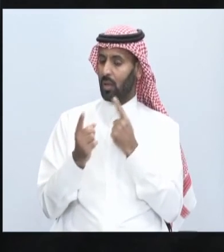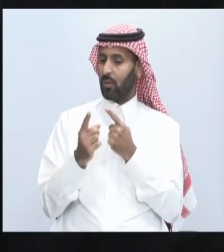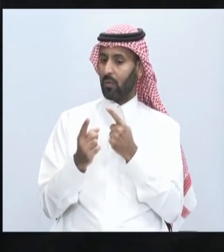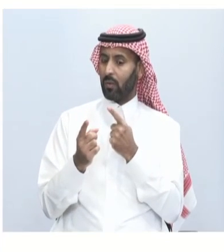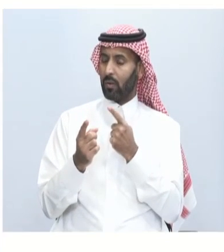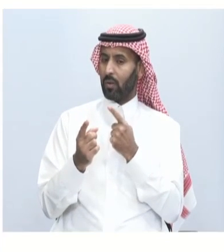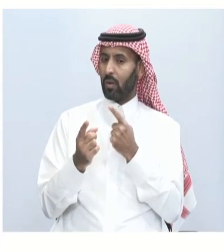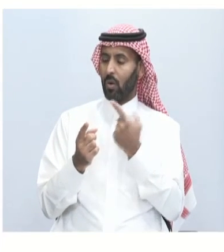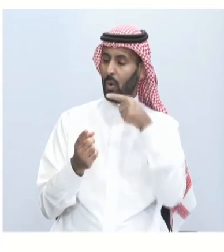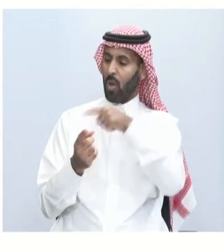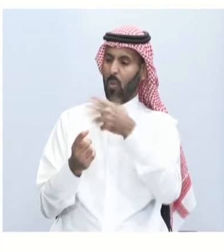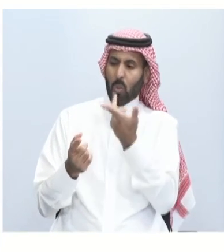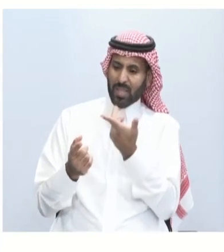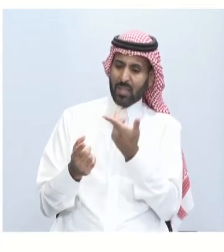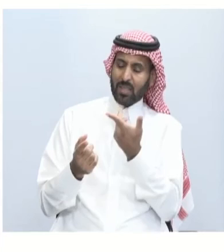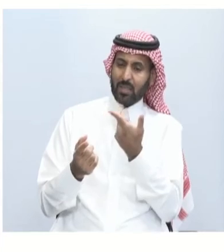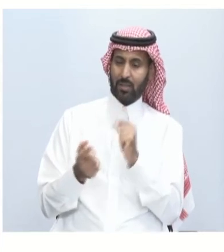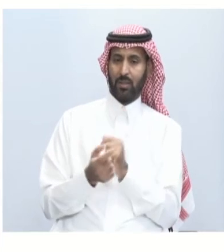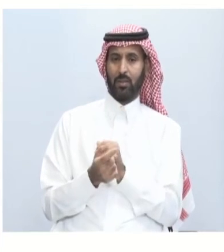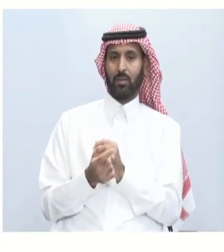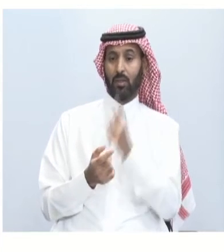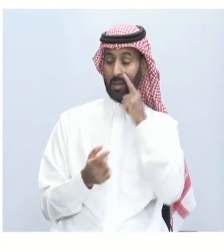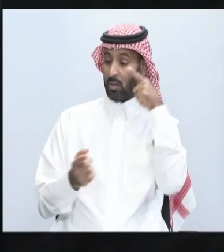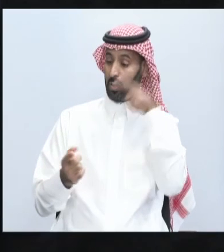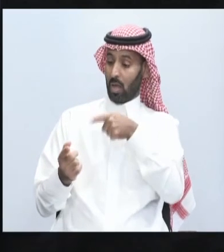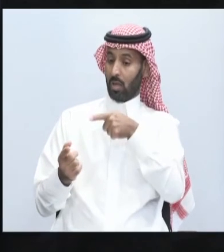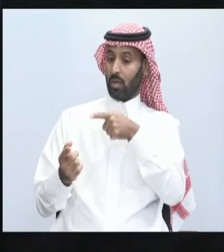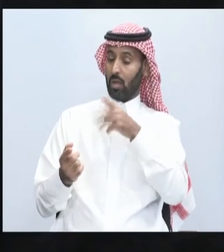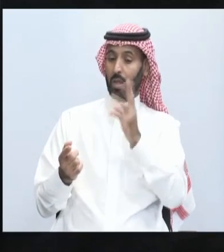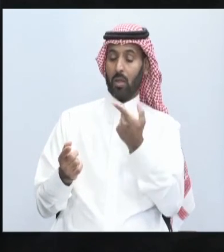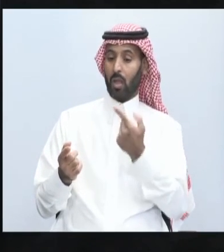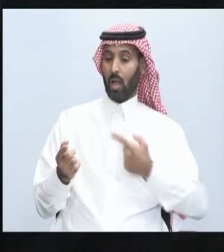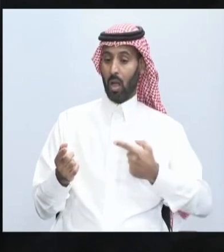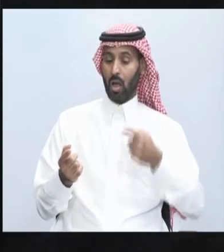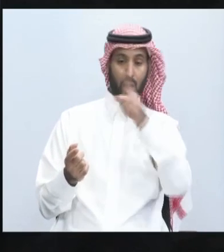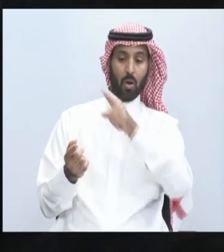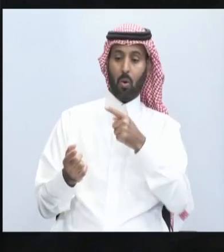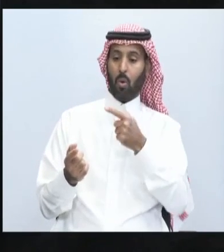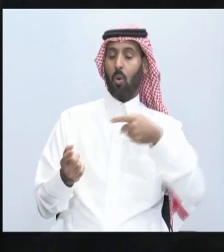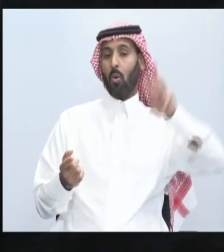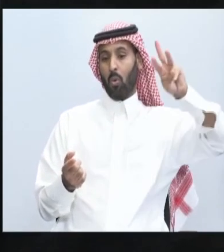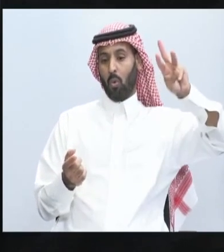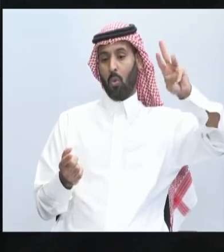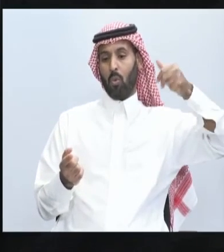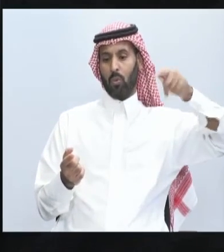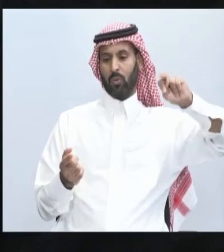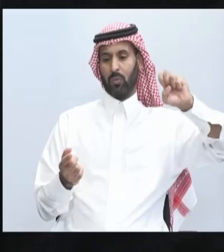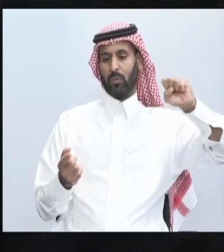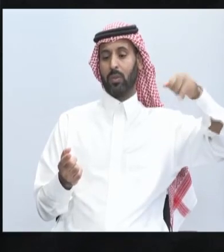like, what is that? You can point and ask question like, what is that?